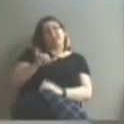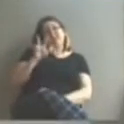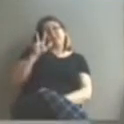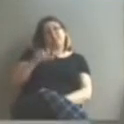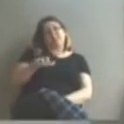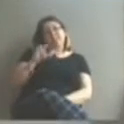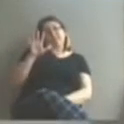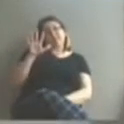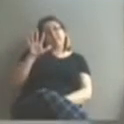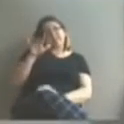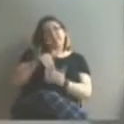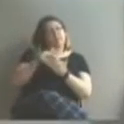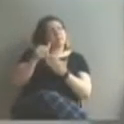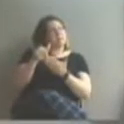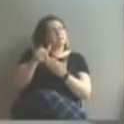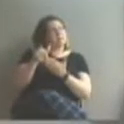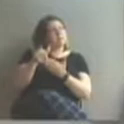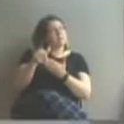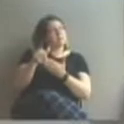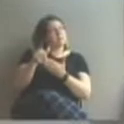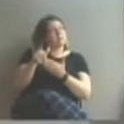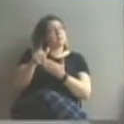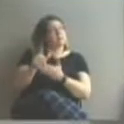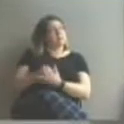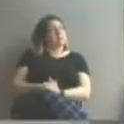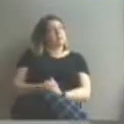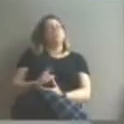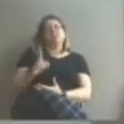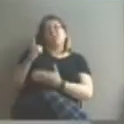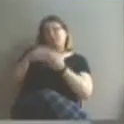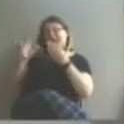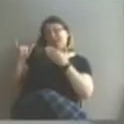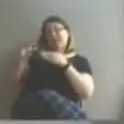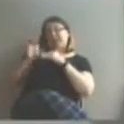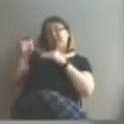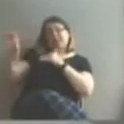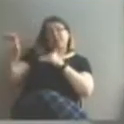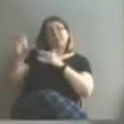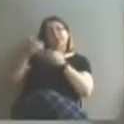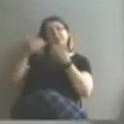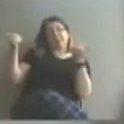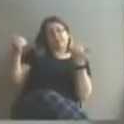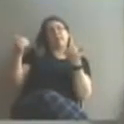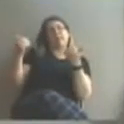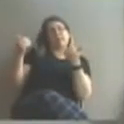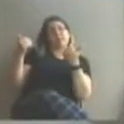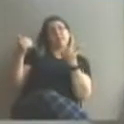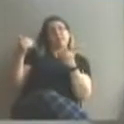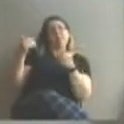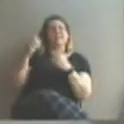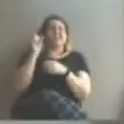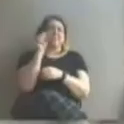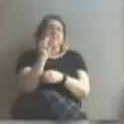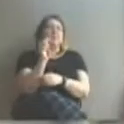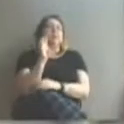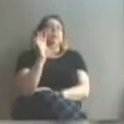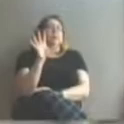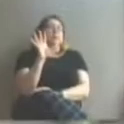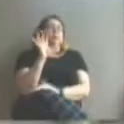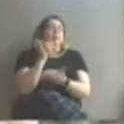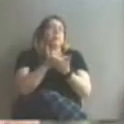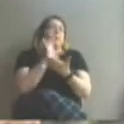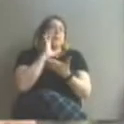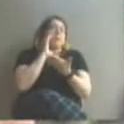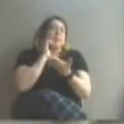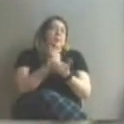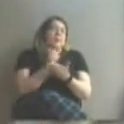what exactly that $3.5 million is going to go for is probably a separate conversation. Right. That's what we're working on with. And it's, okay. It will go towards